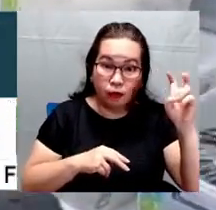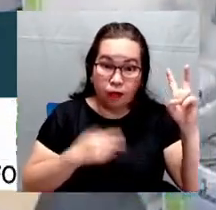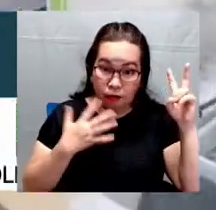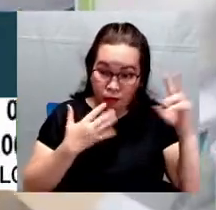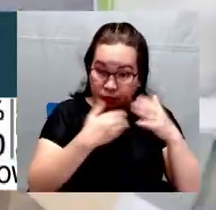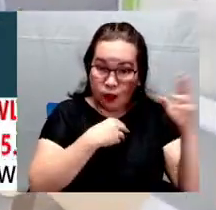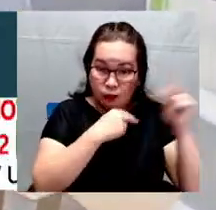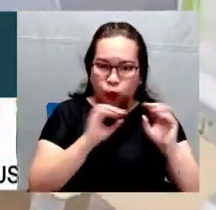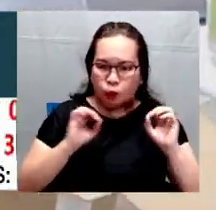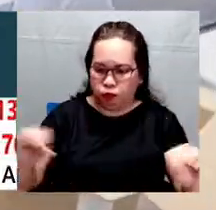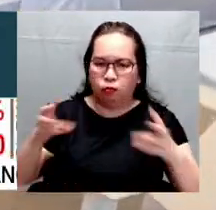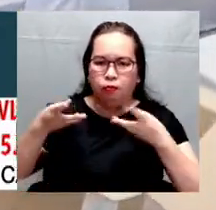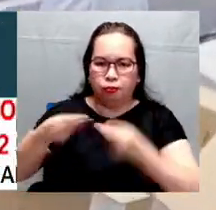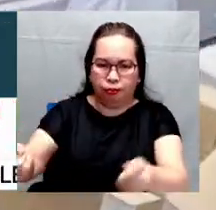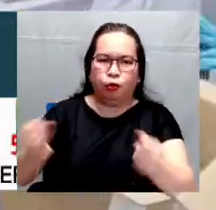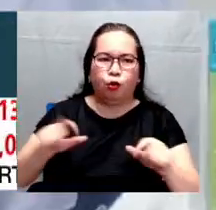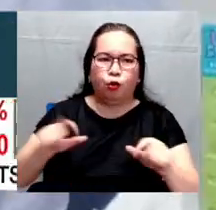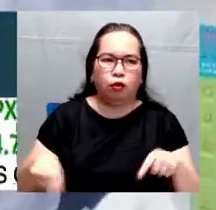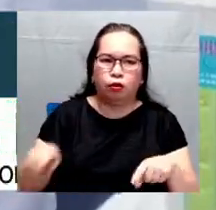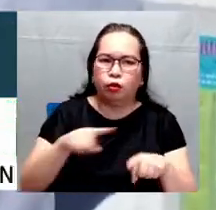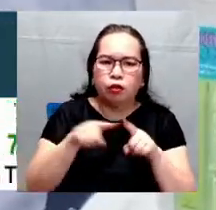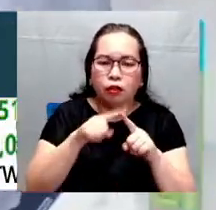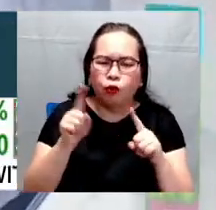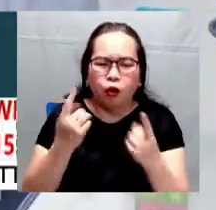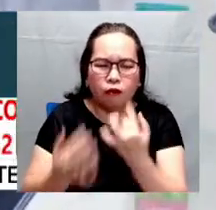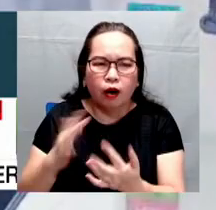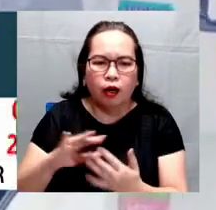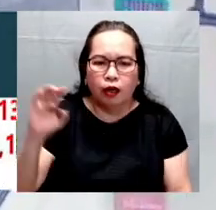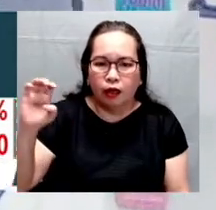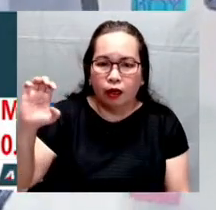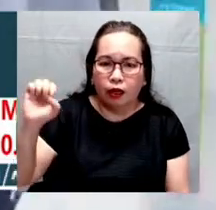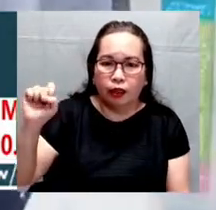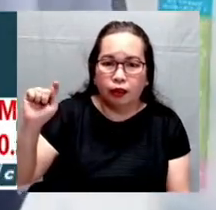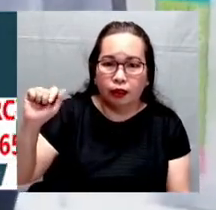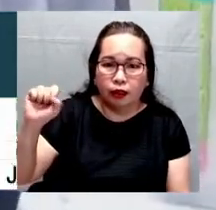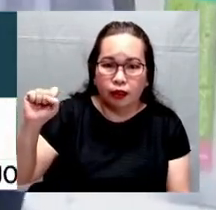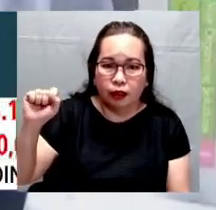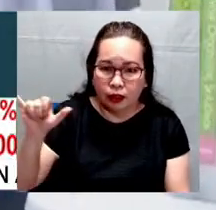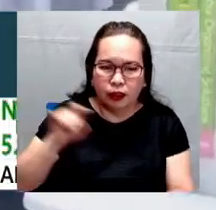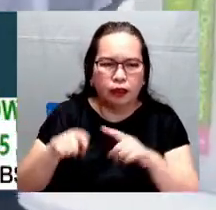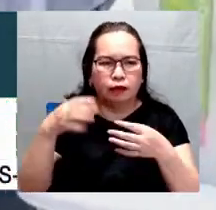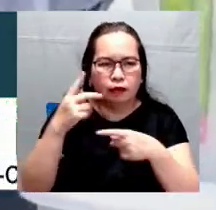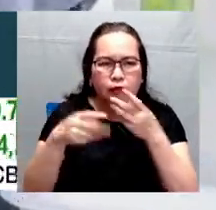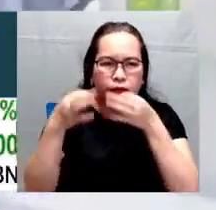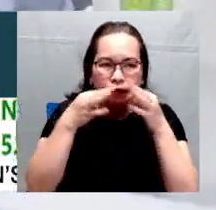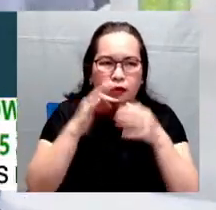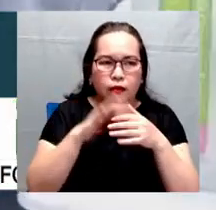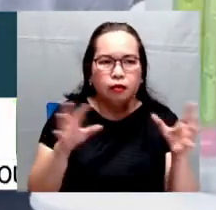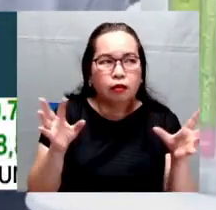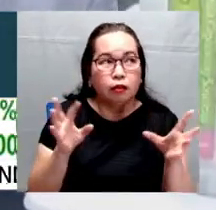26. Ecstasy, expired medicines, among others. According to PDEA, the items its value is about 6.25